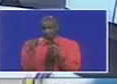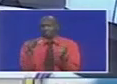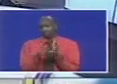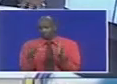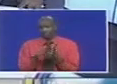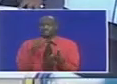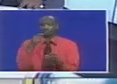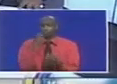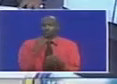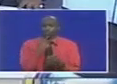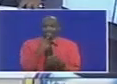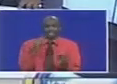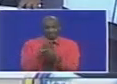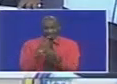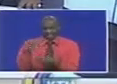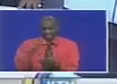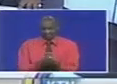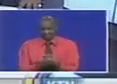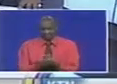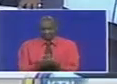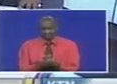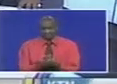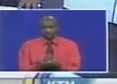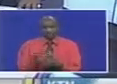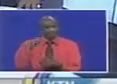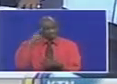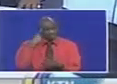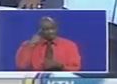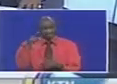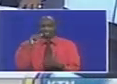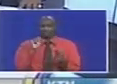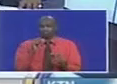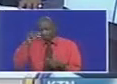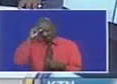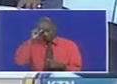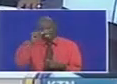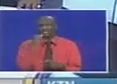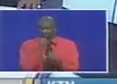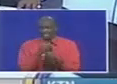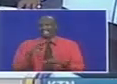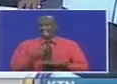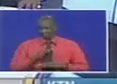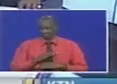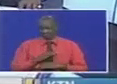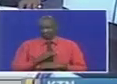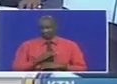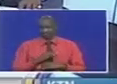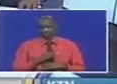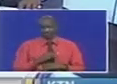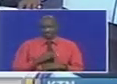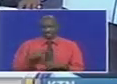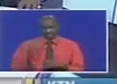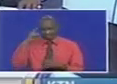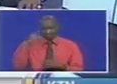country, can this last? Do you think the government is doing enough? I think we need to